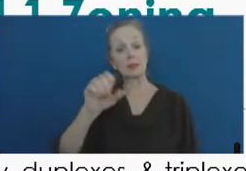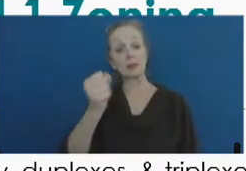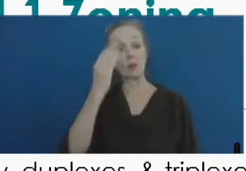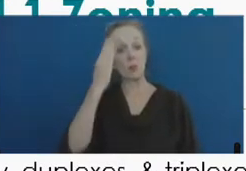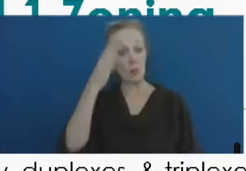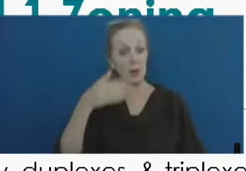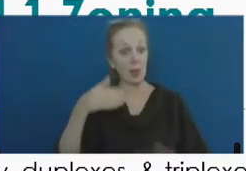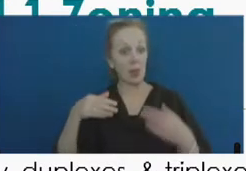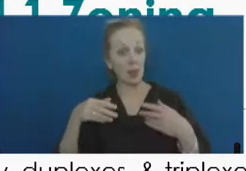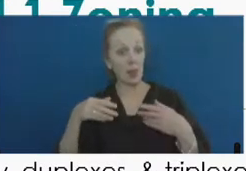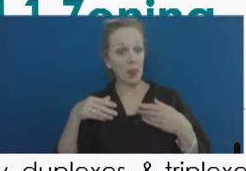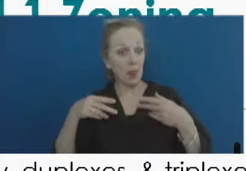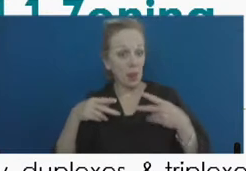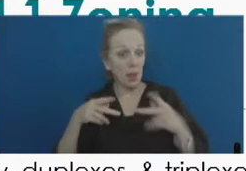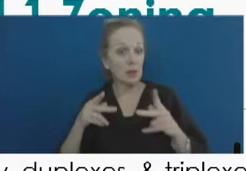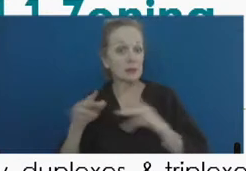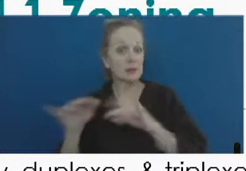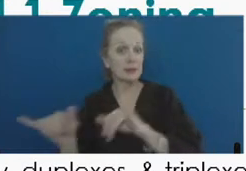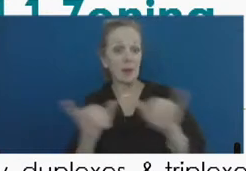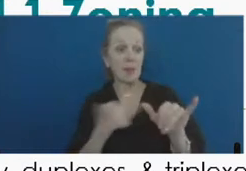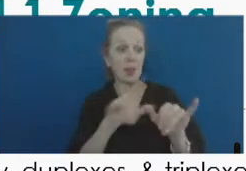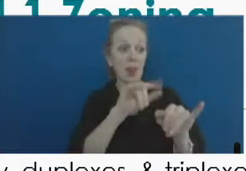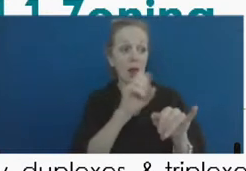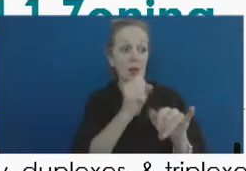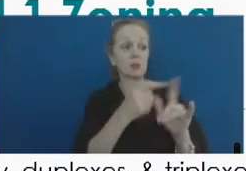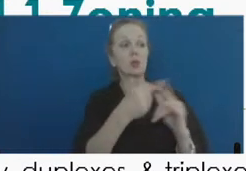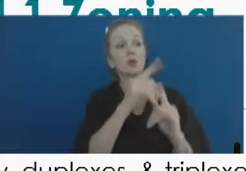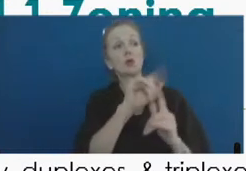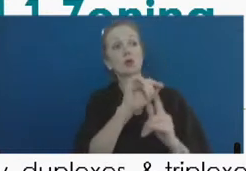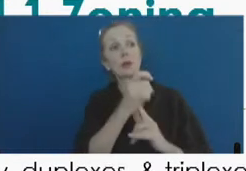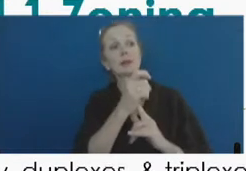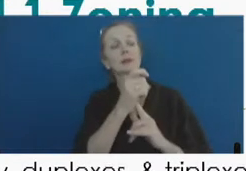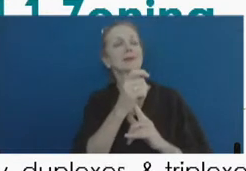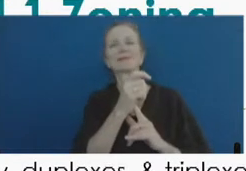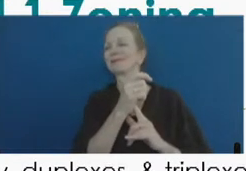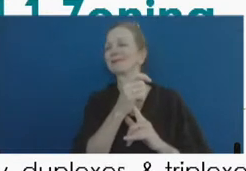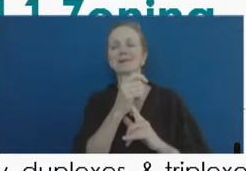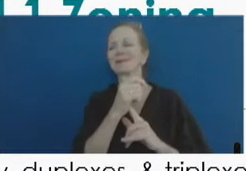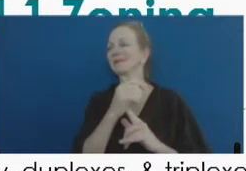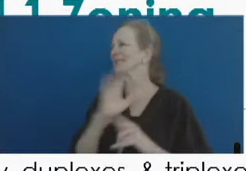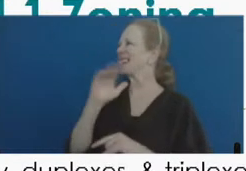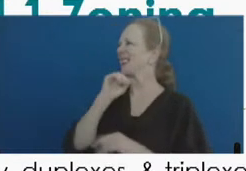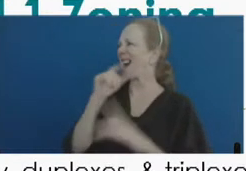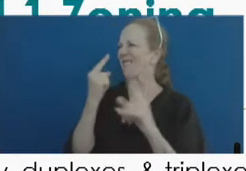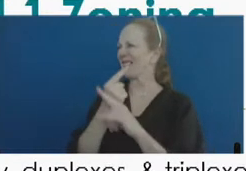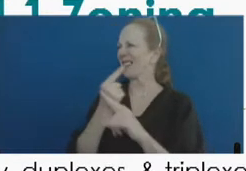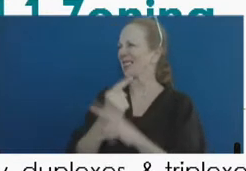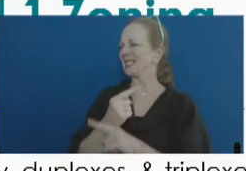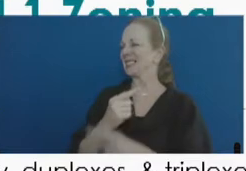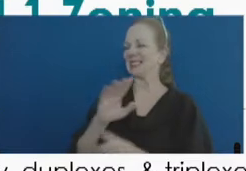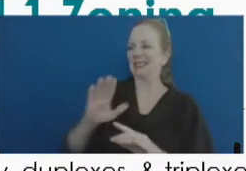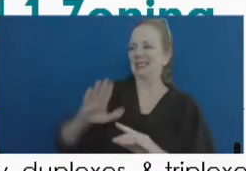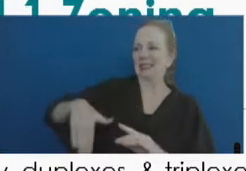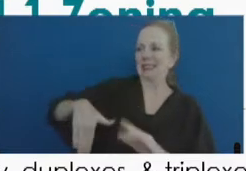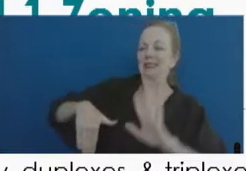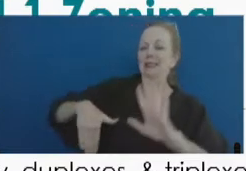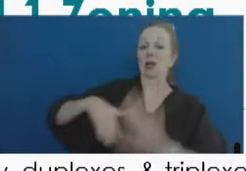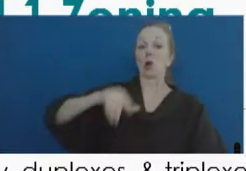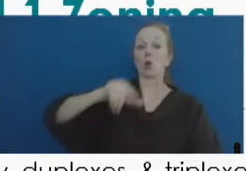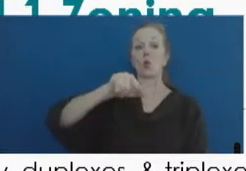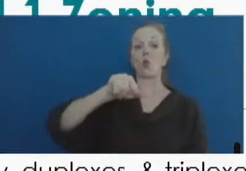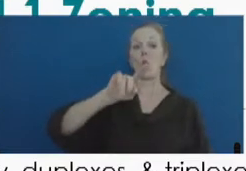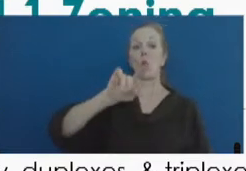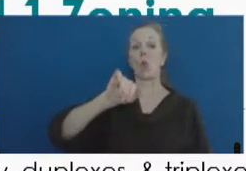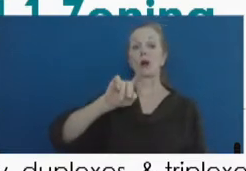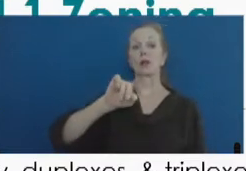lots where duplexes and... We haven't quite figured that out. So quadruplexes are